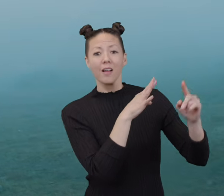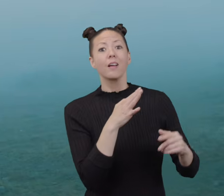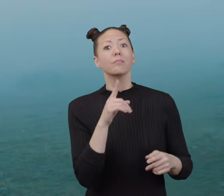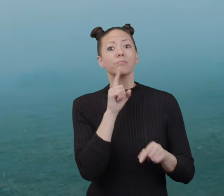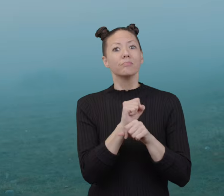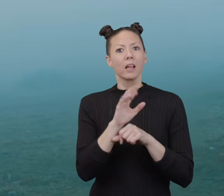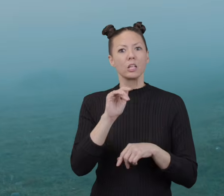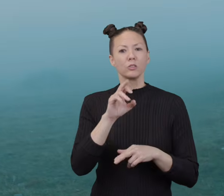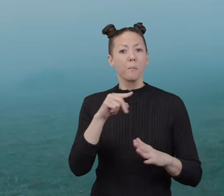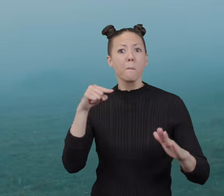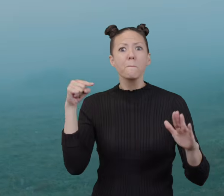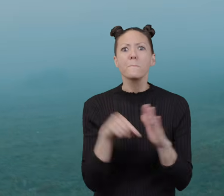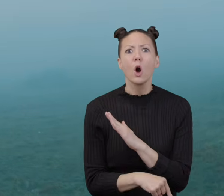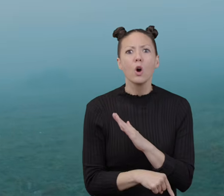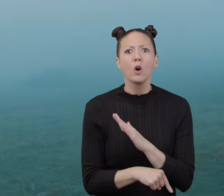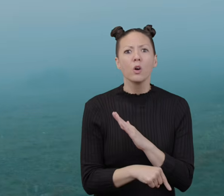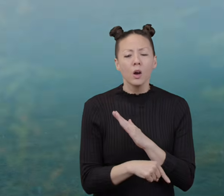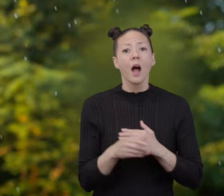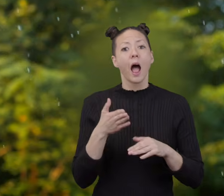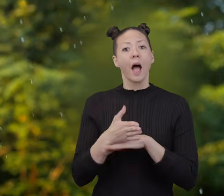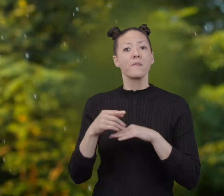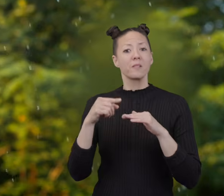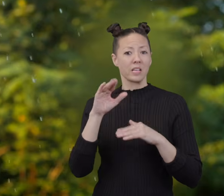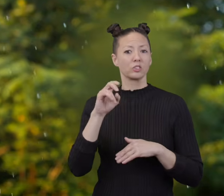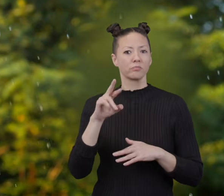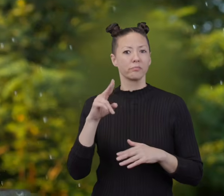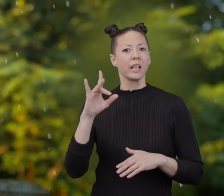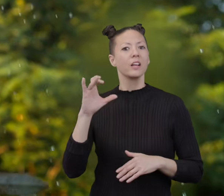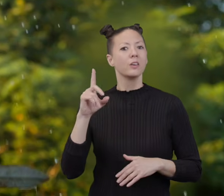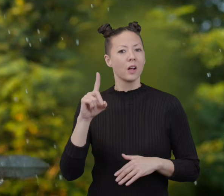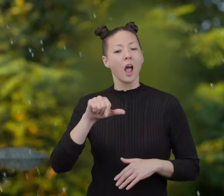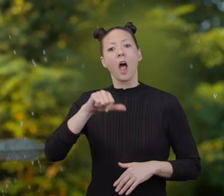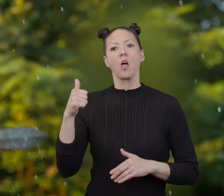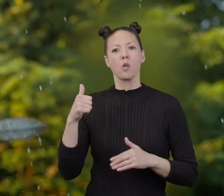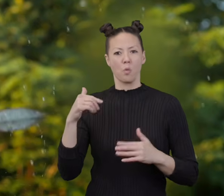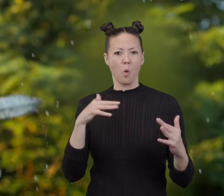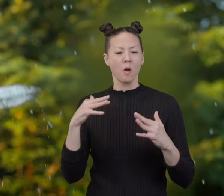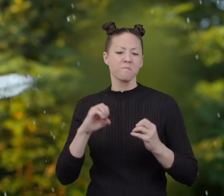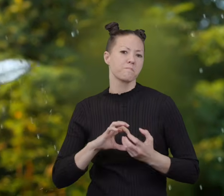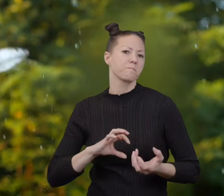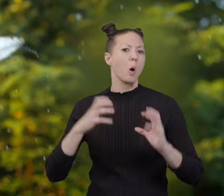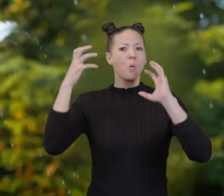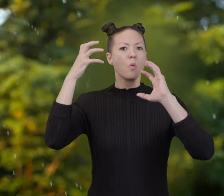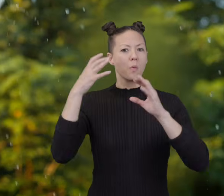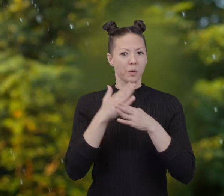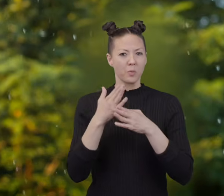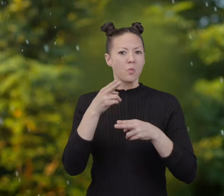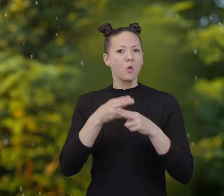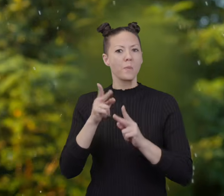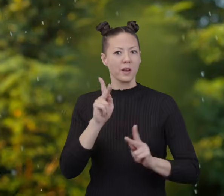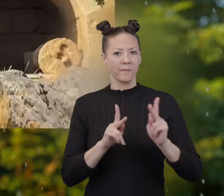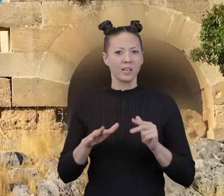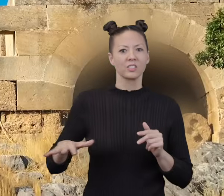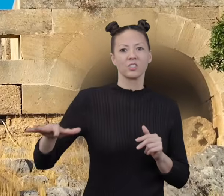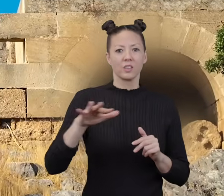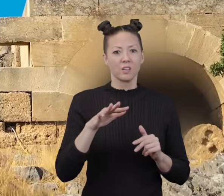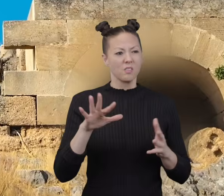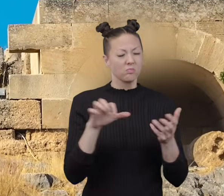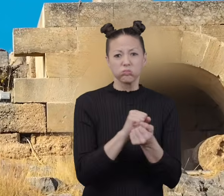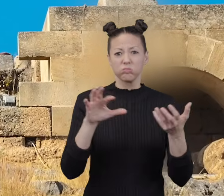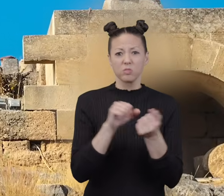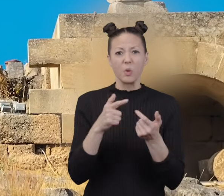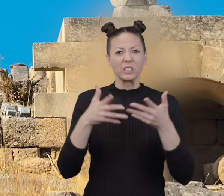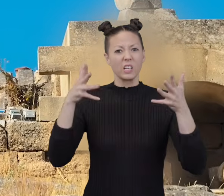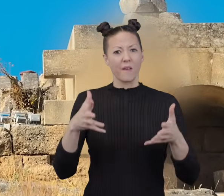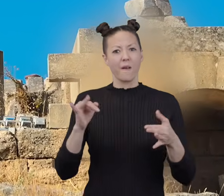So, they had Caesar murdered. After Caesar was killed, another war broke out between the Roman citizens. This war